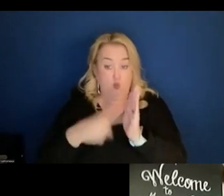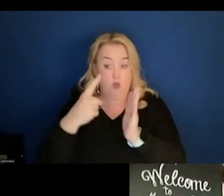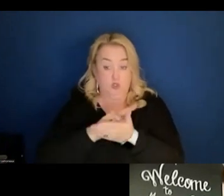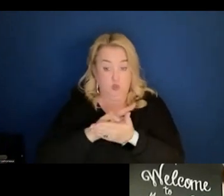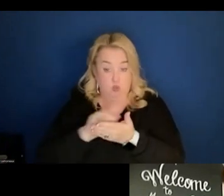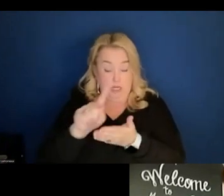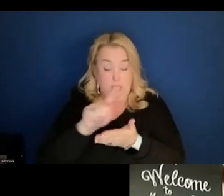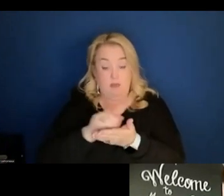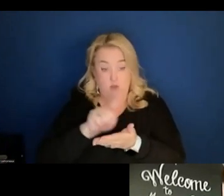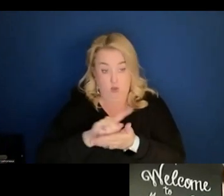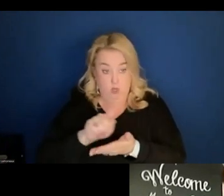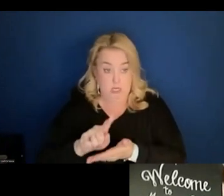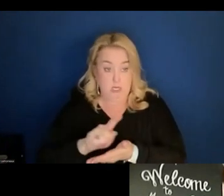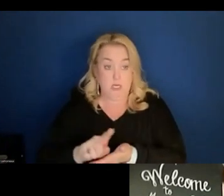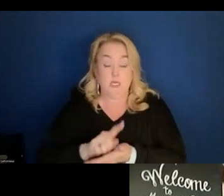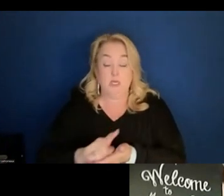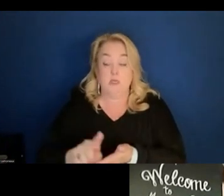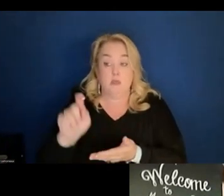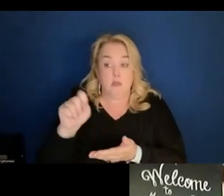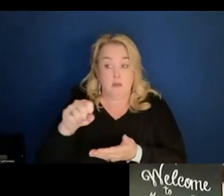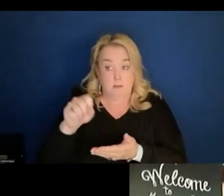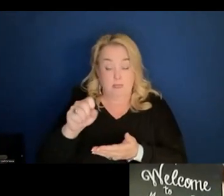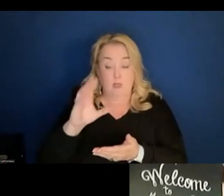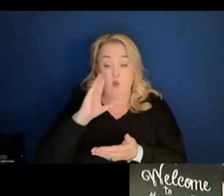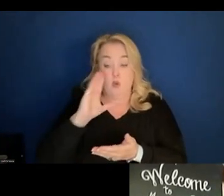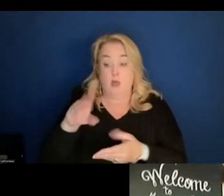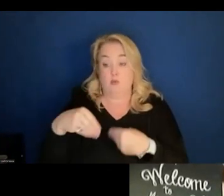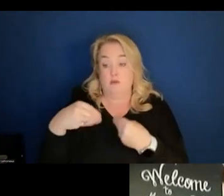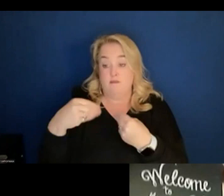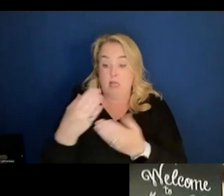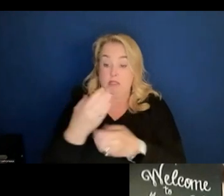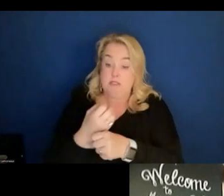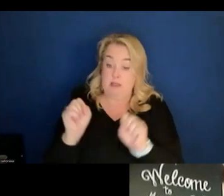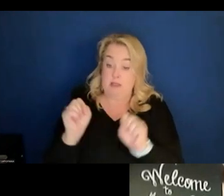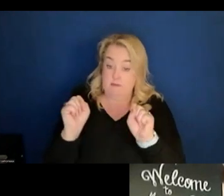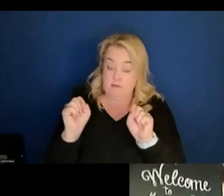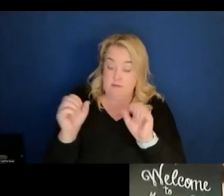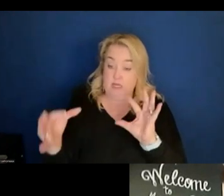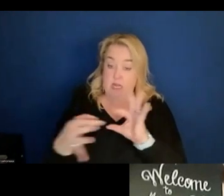steadily, week after week, provides a